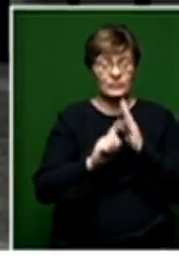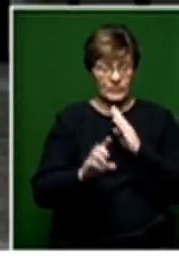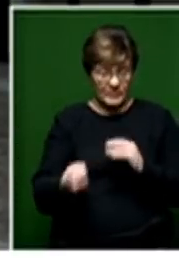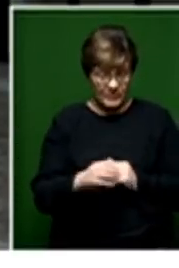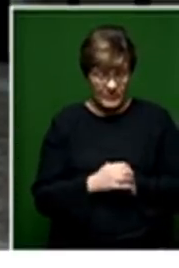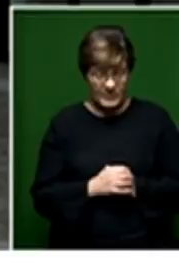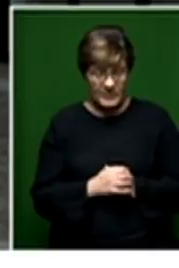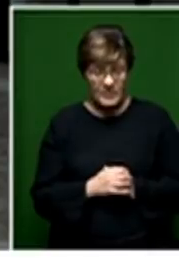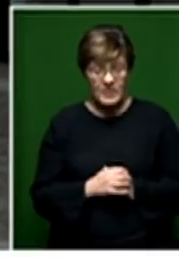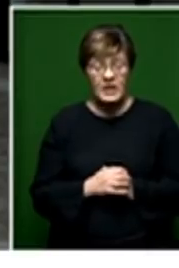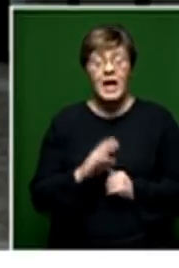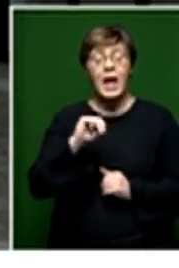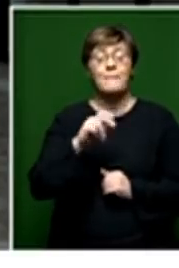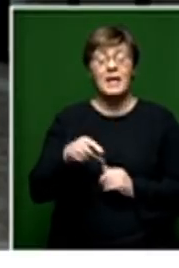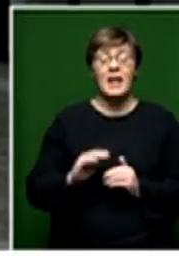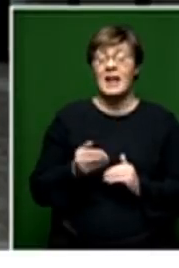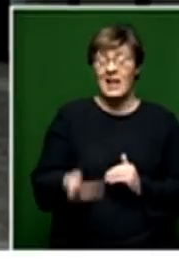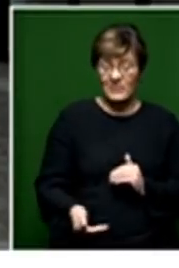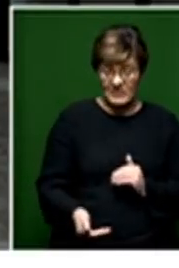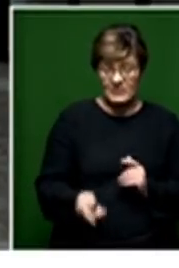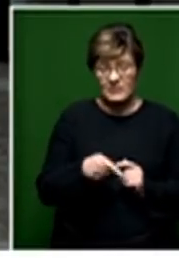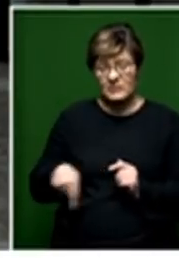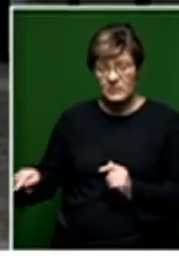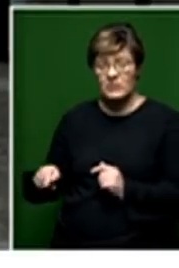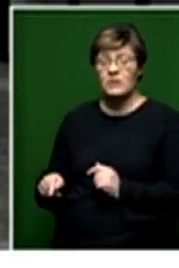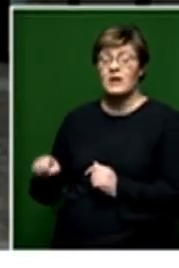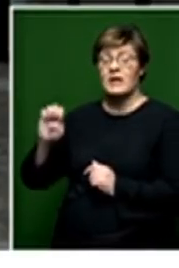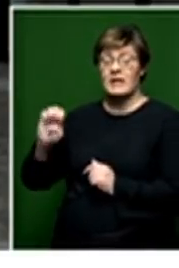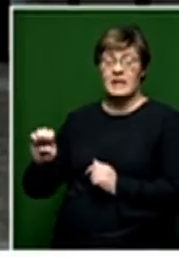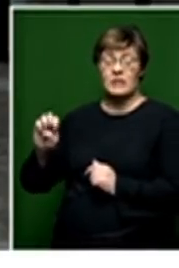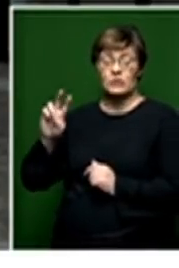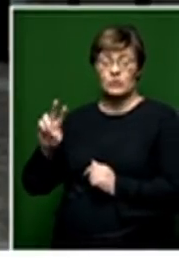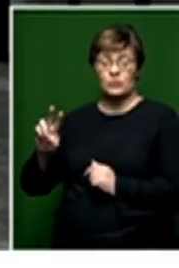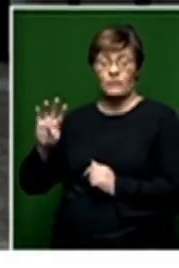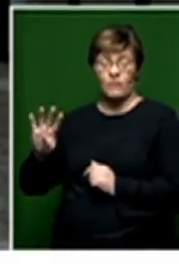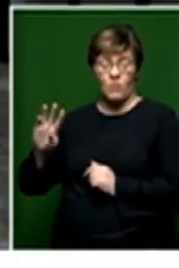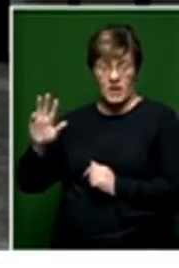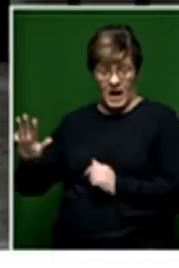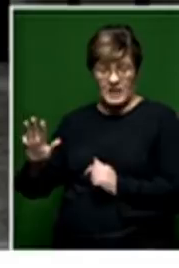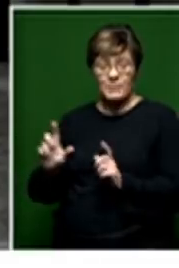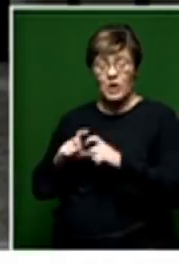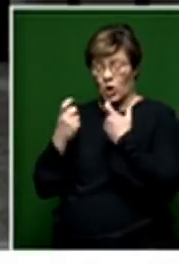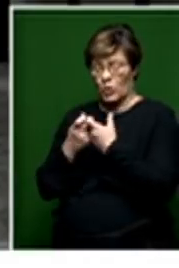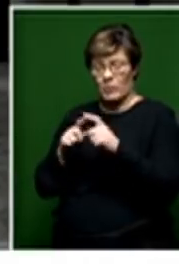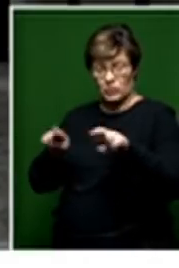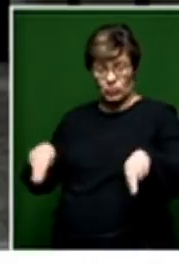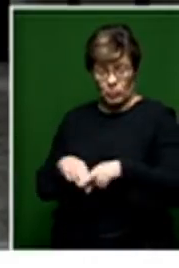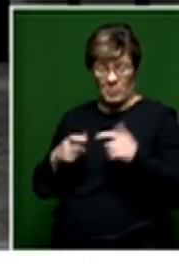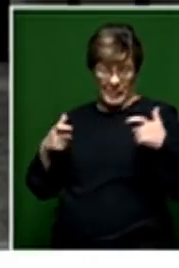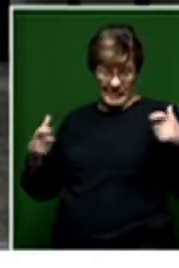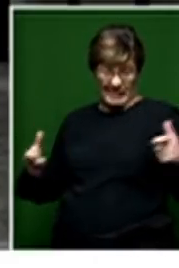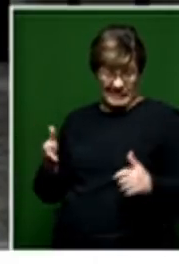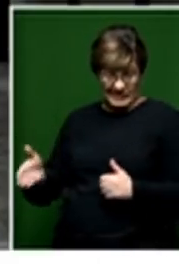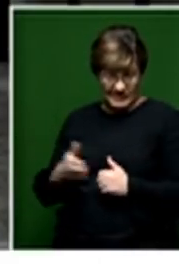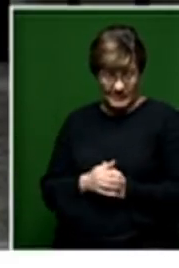Assembly, and then the remaining MPs will be in room E249, which is one of the bigger committee rooms here on the